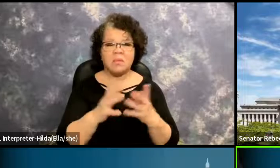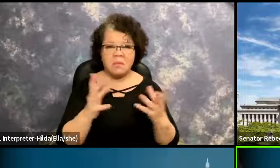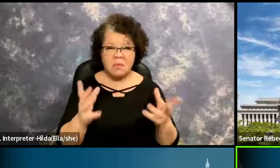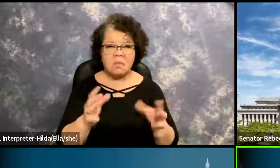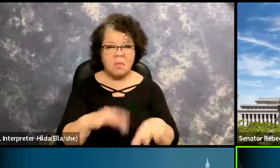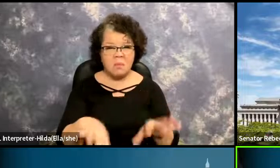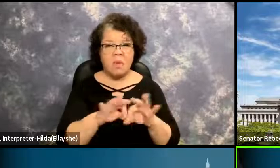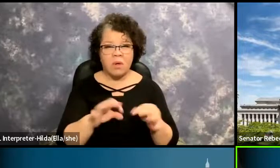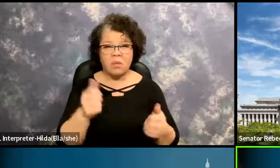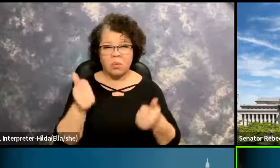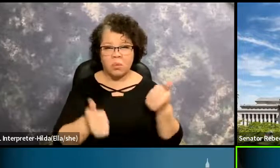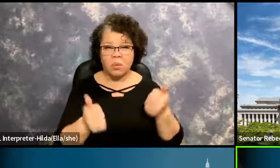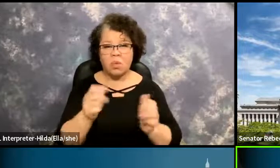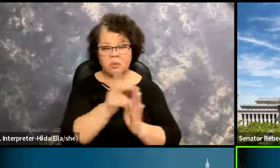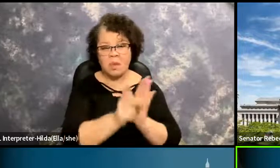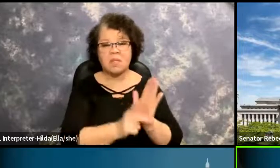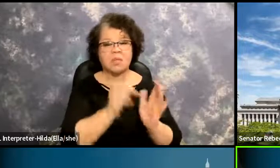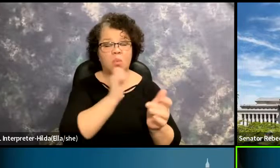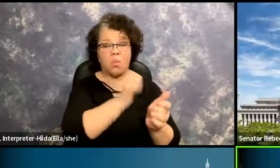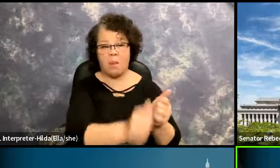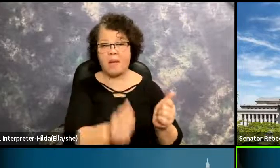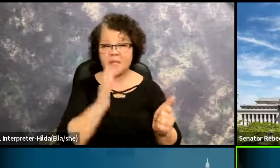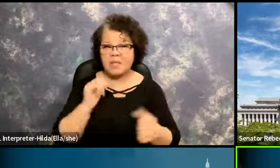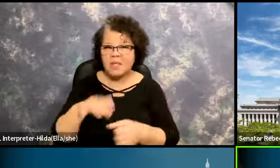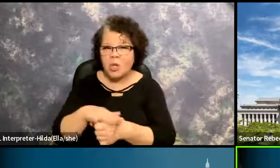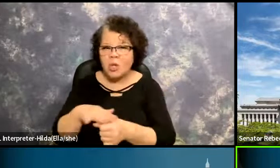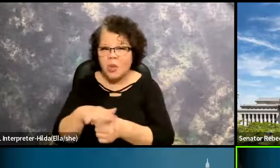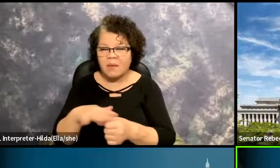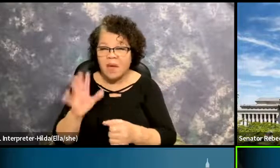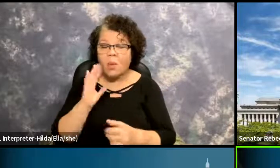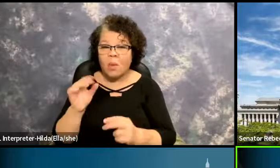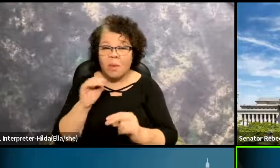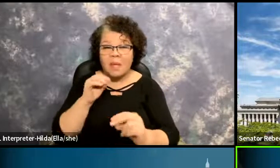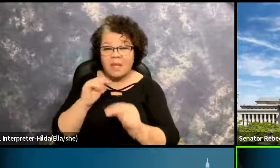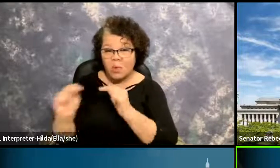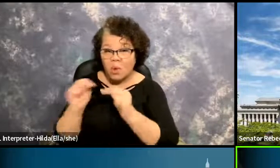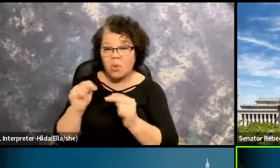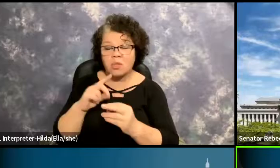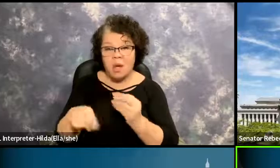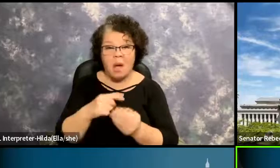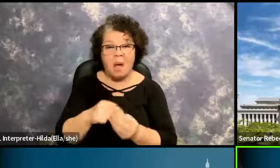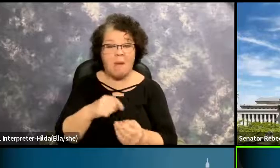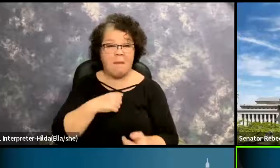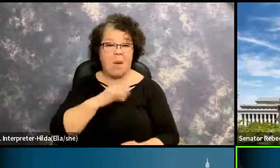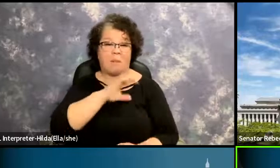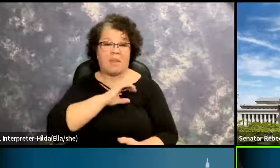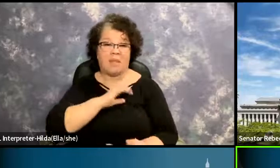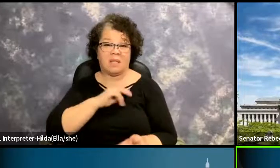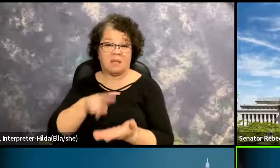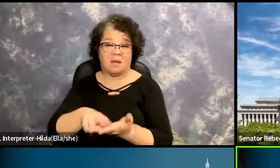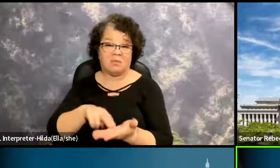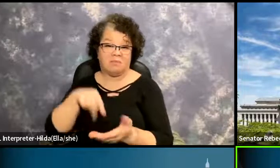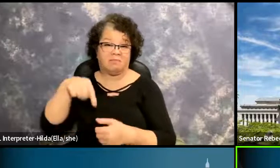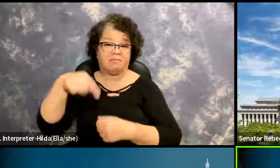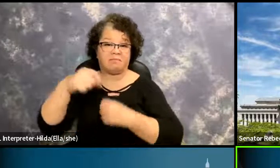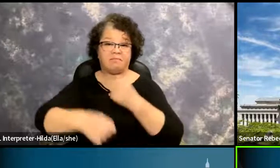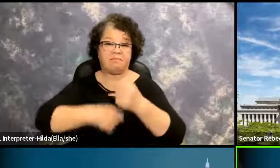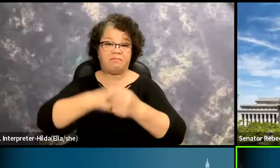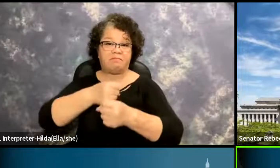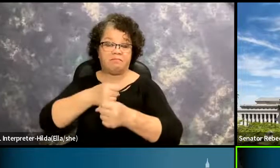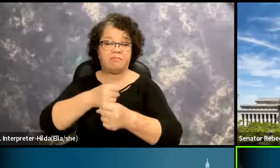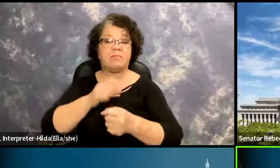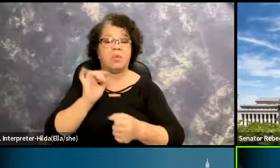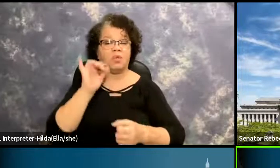pass at the state level, because at the local level, we will be in negotiations over police contracts this year. And so this conversation